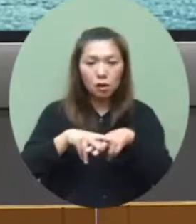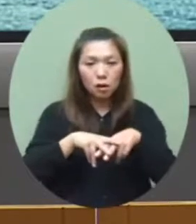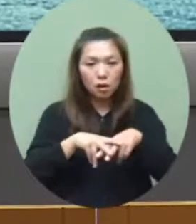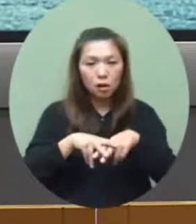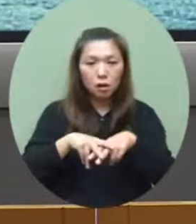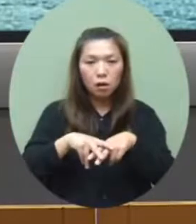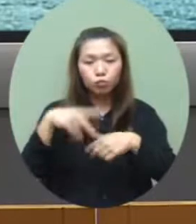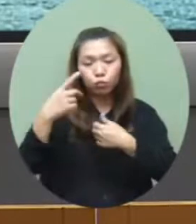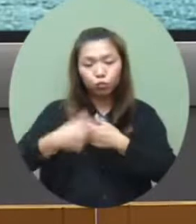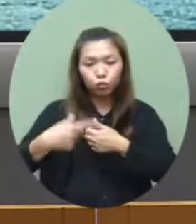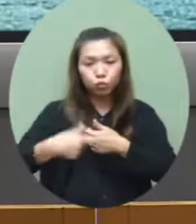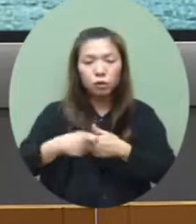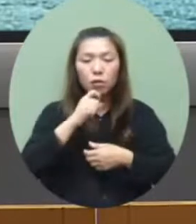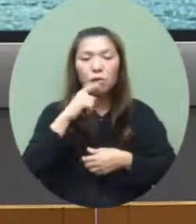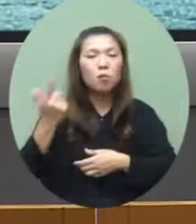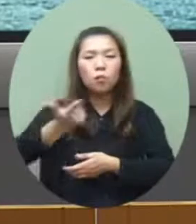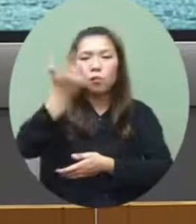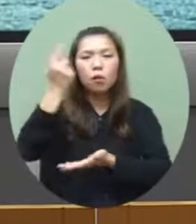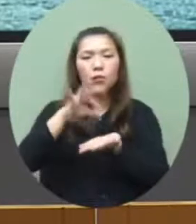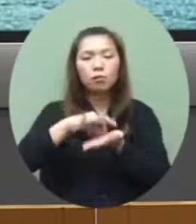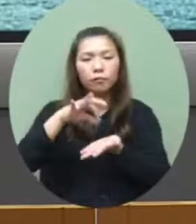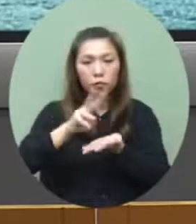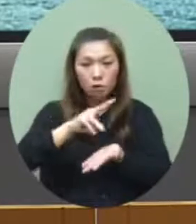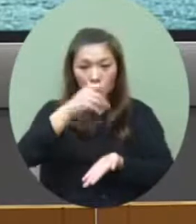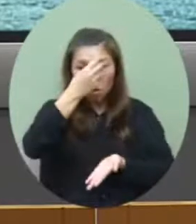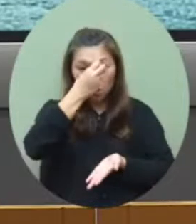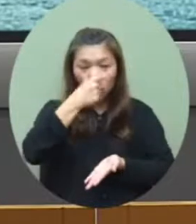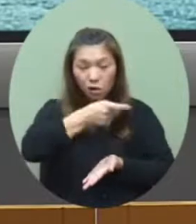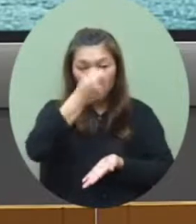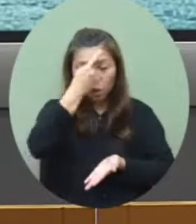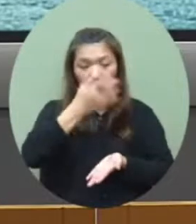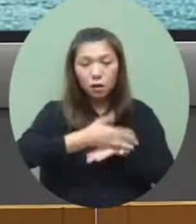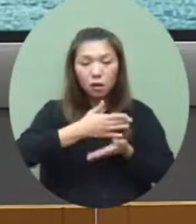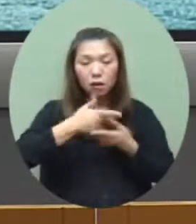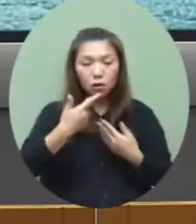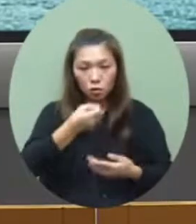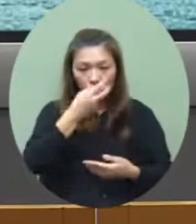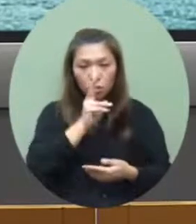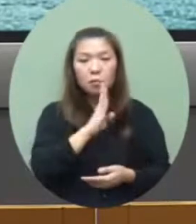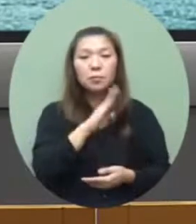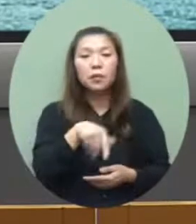circulating BA.5 in Hong Kong, as well as